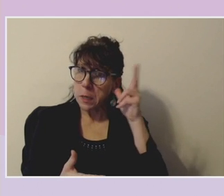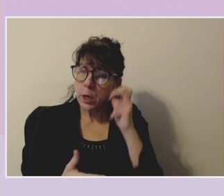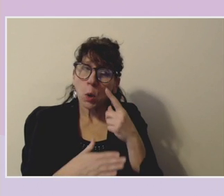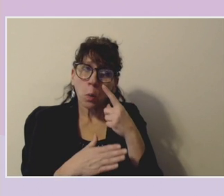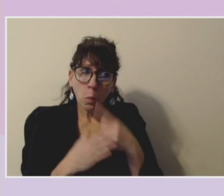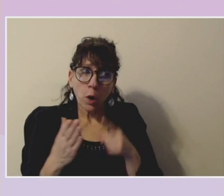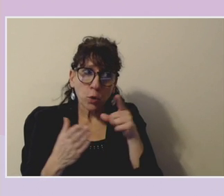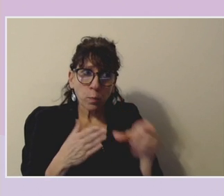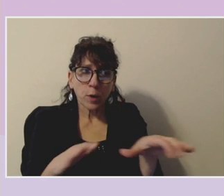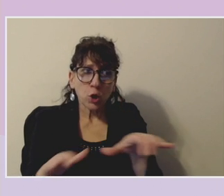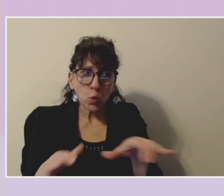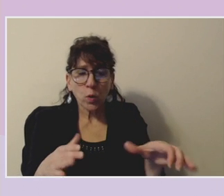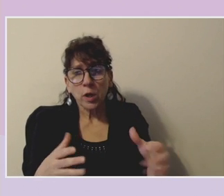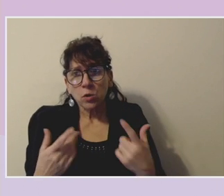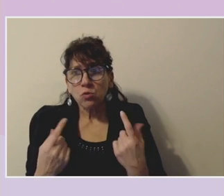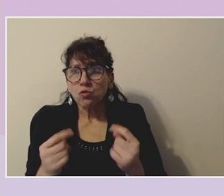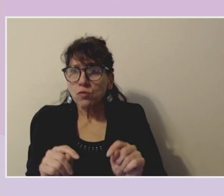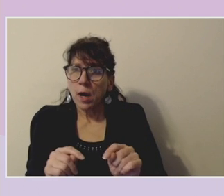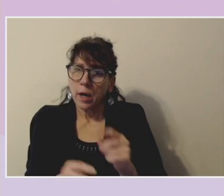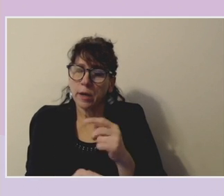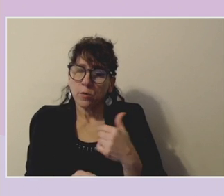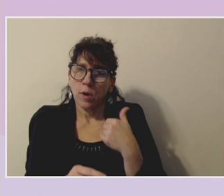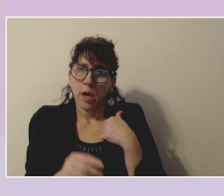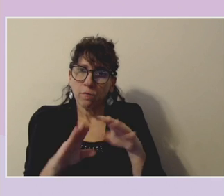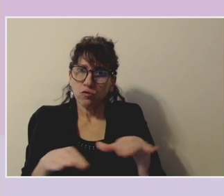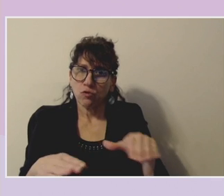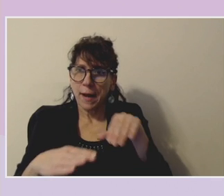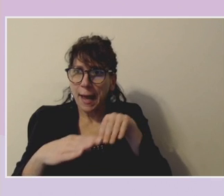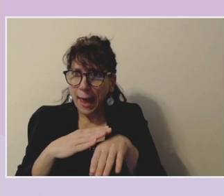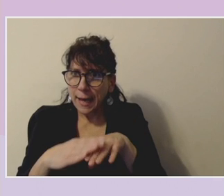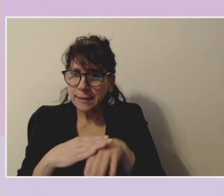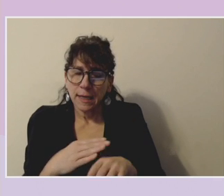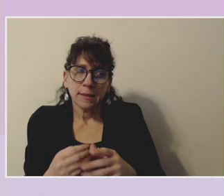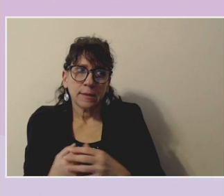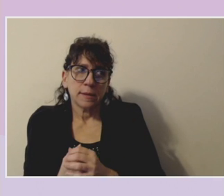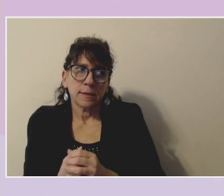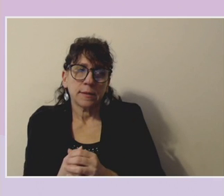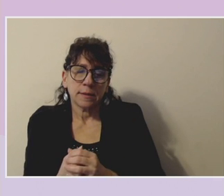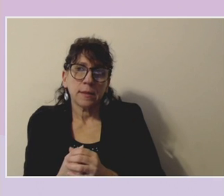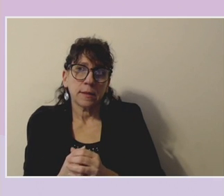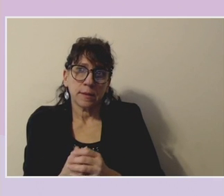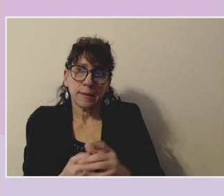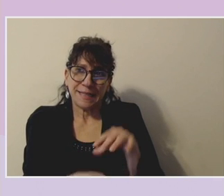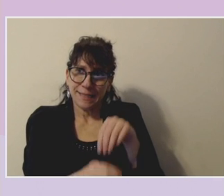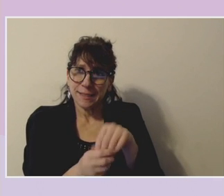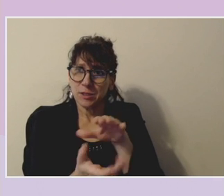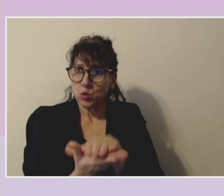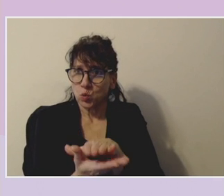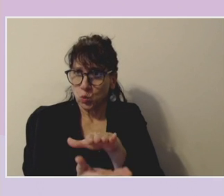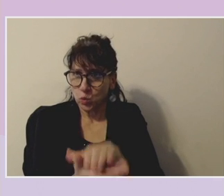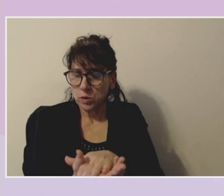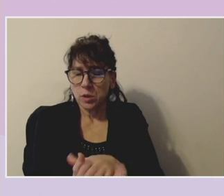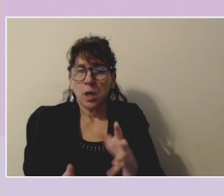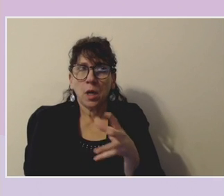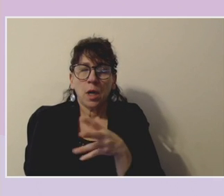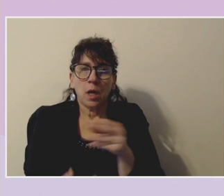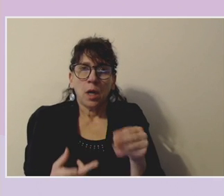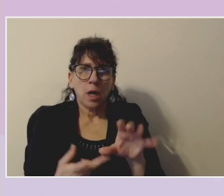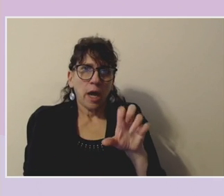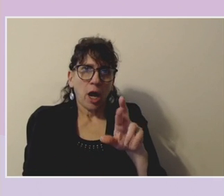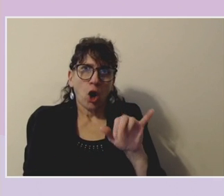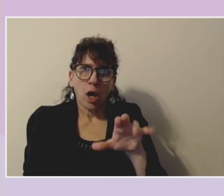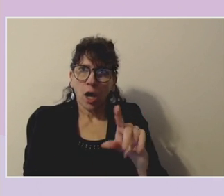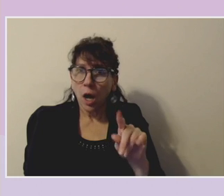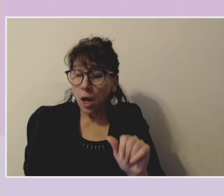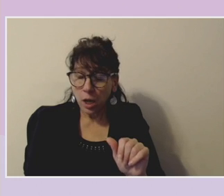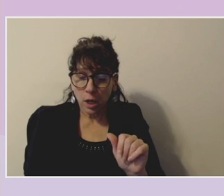what you've been doing to try to get kids access where they are, which is in schools. And Erica, do you want to talk a little bit